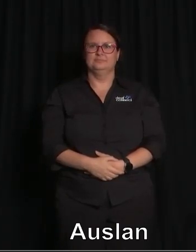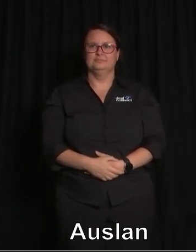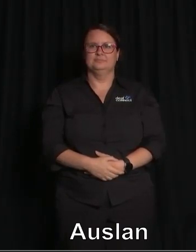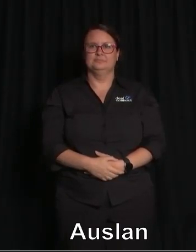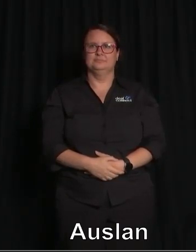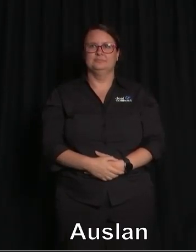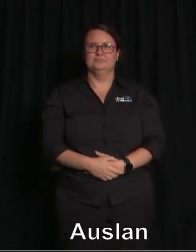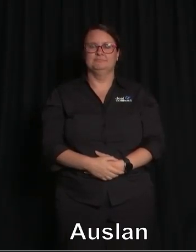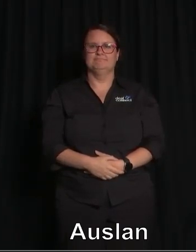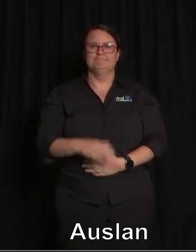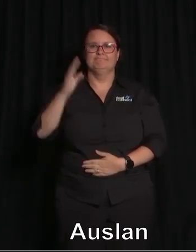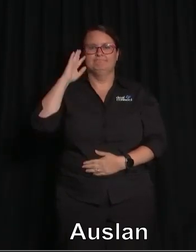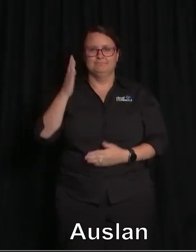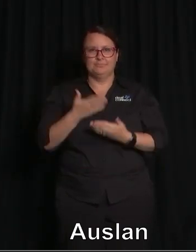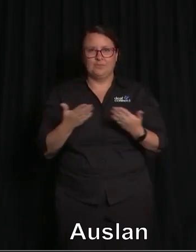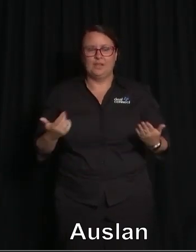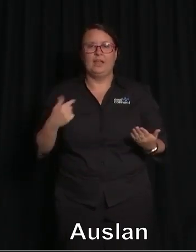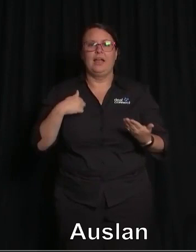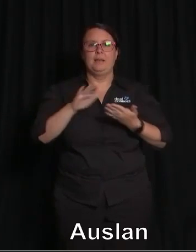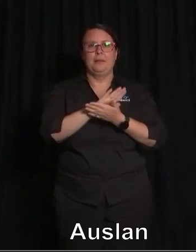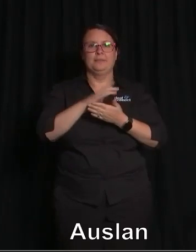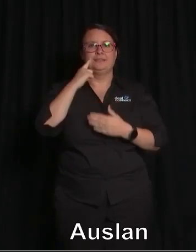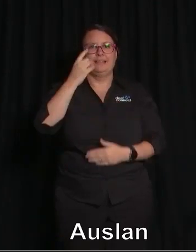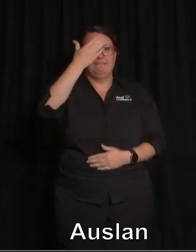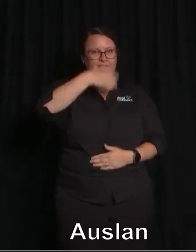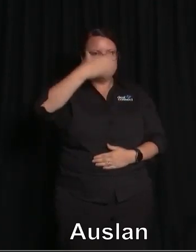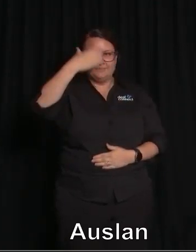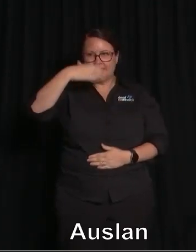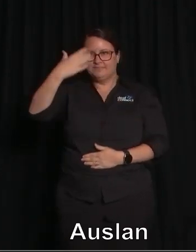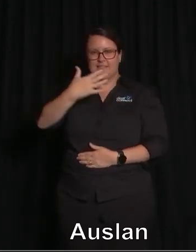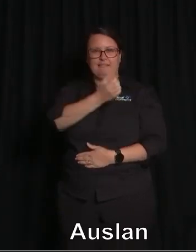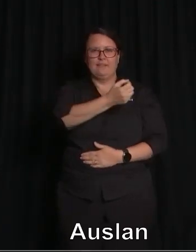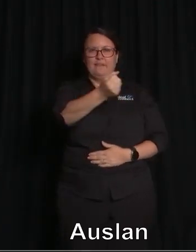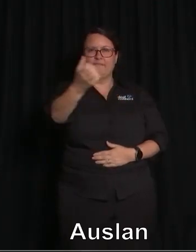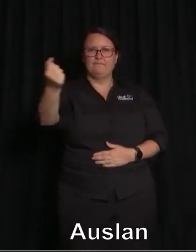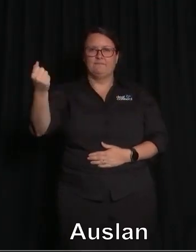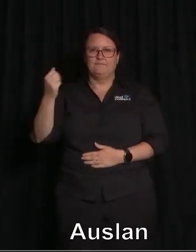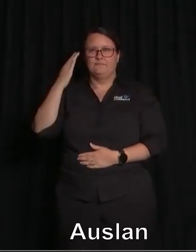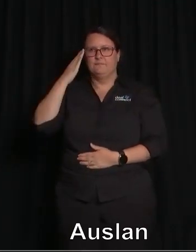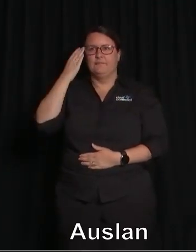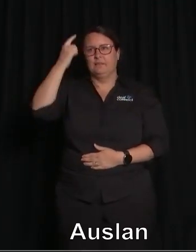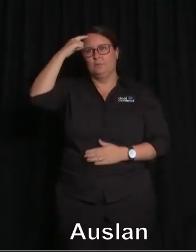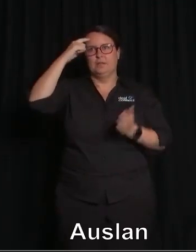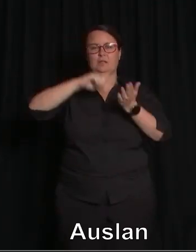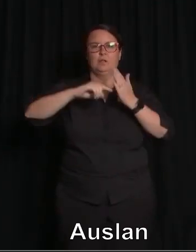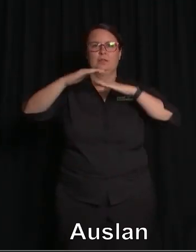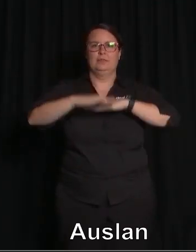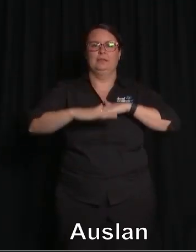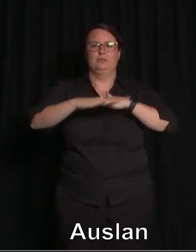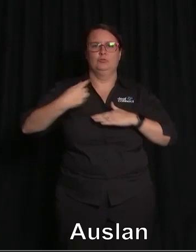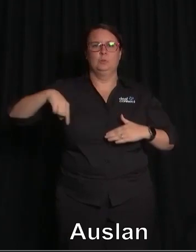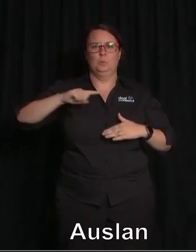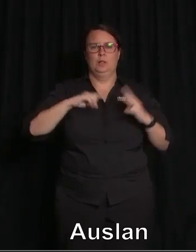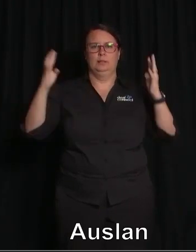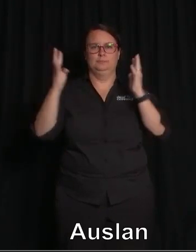Wuyagiba, everybody. I'm really happy to see all the faces here now. I want to acknowledge the country that we're all on here